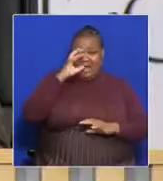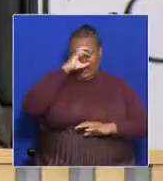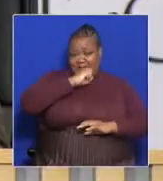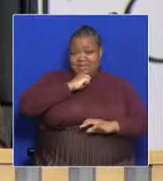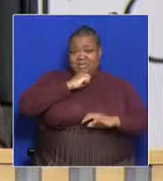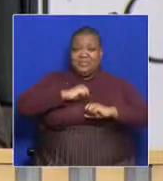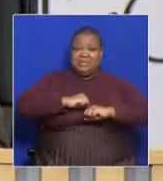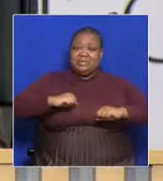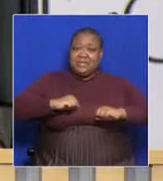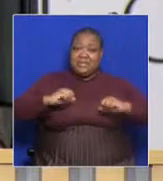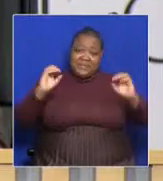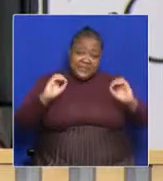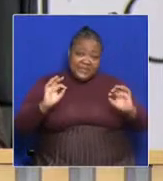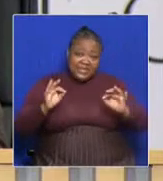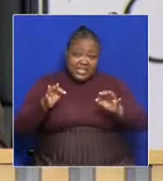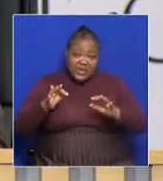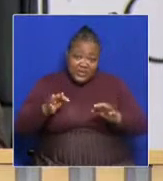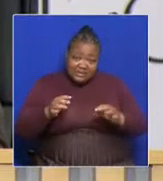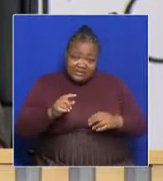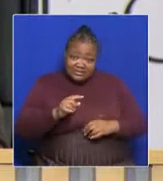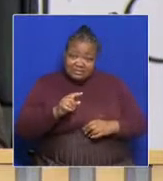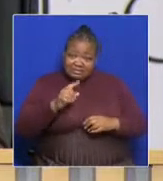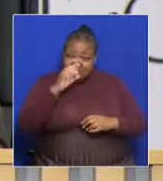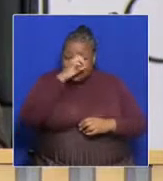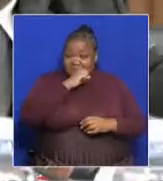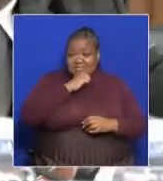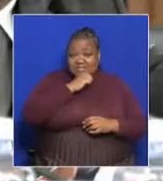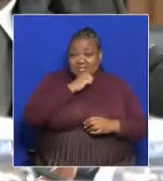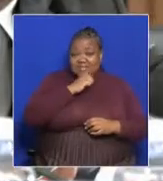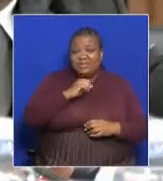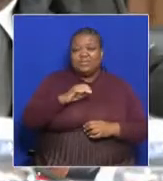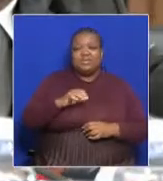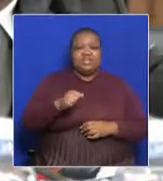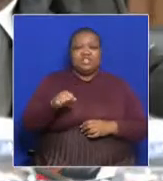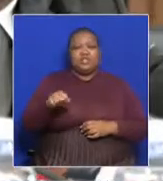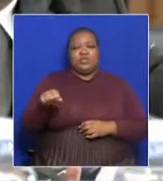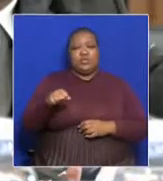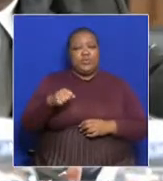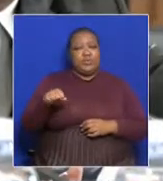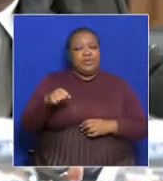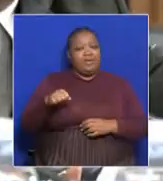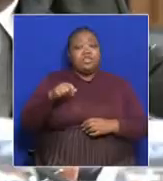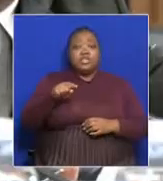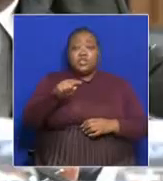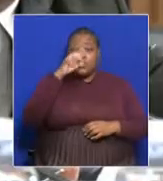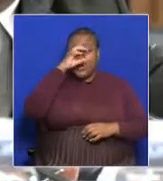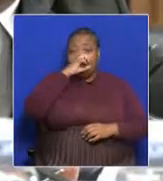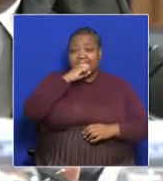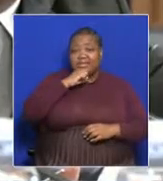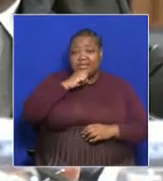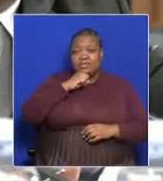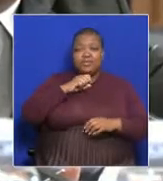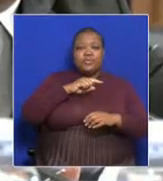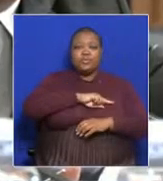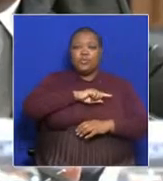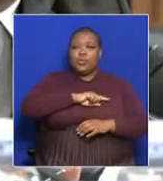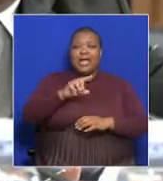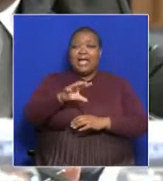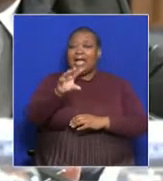You assumed. No, Chair. You assumed because you never asked. It's as simple as all